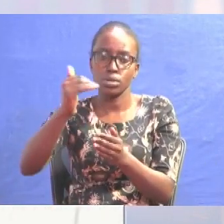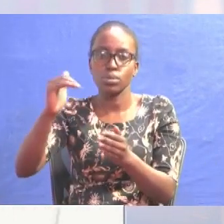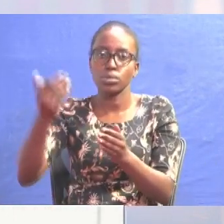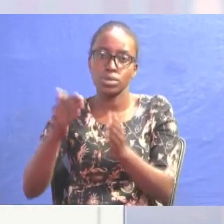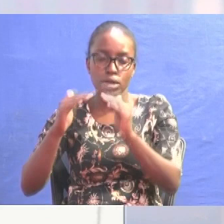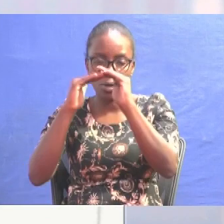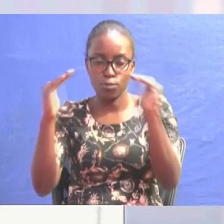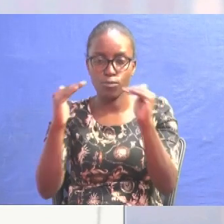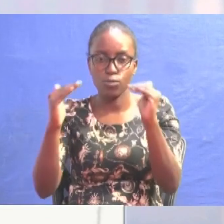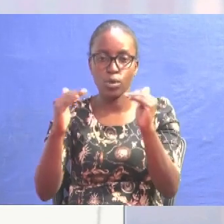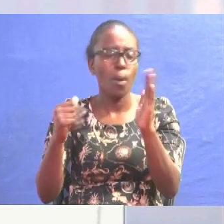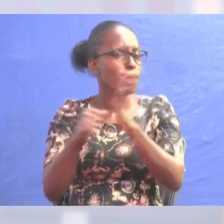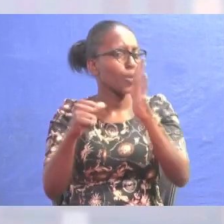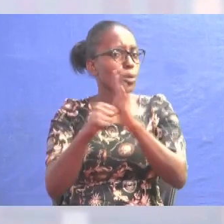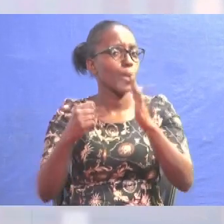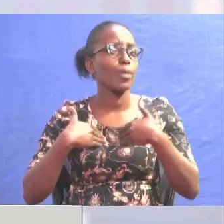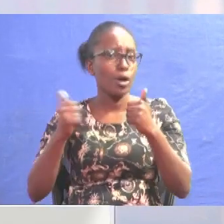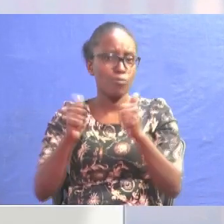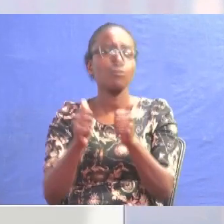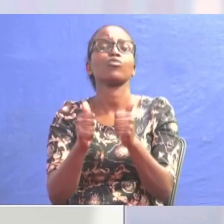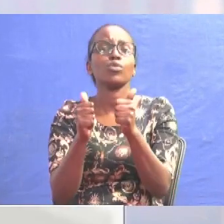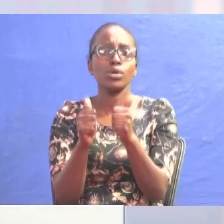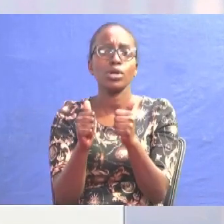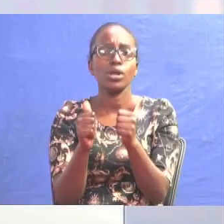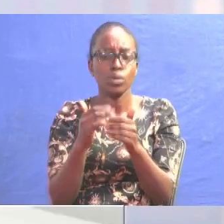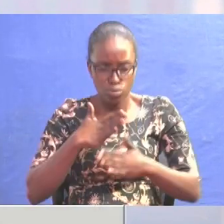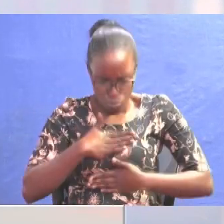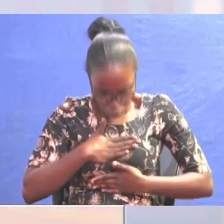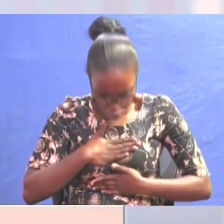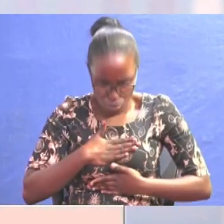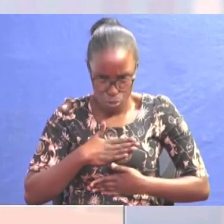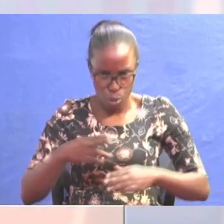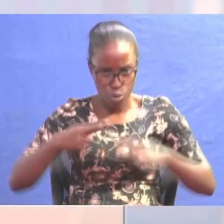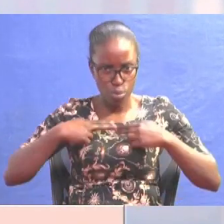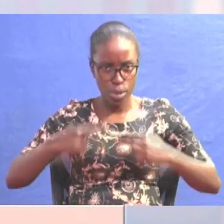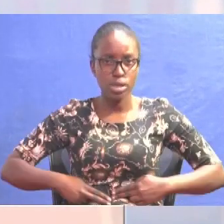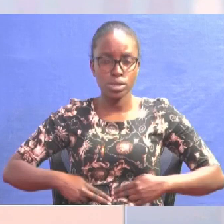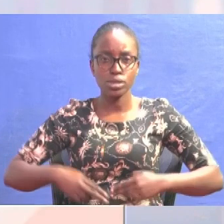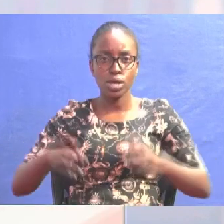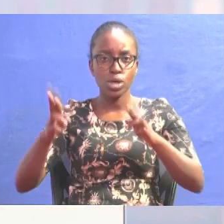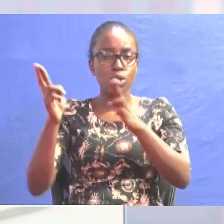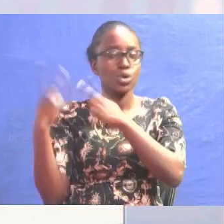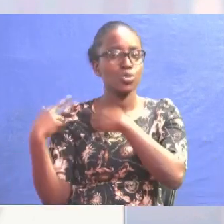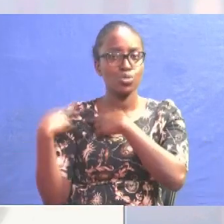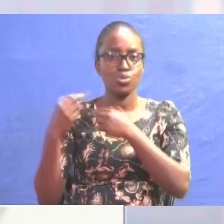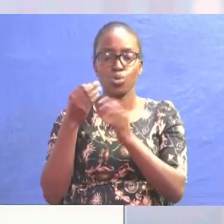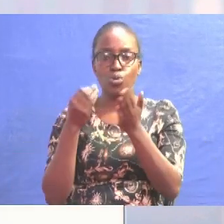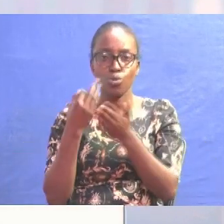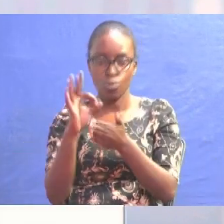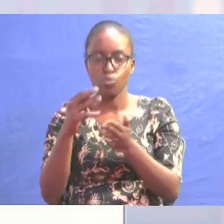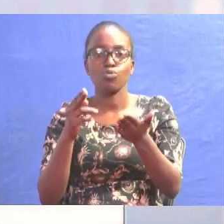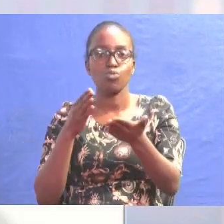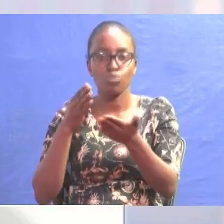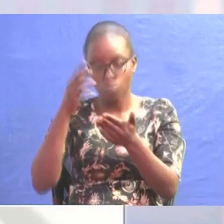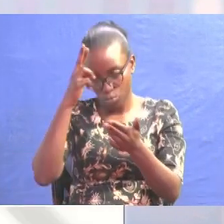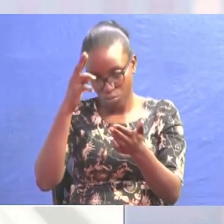had some issues like, respect to humanity, the rule of law, governance, corruption. All